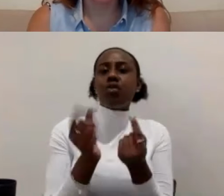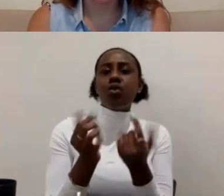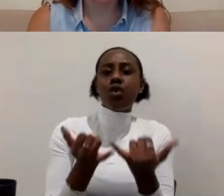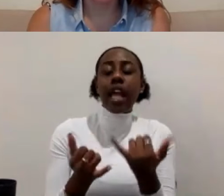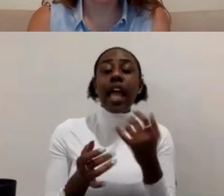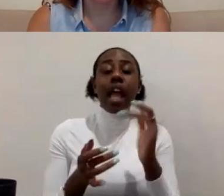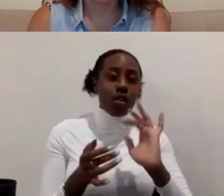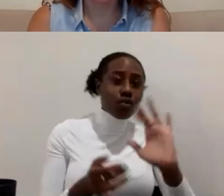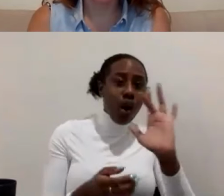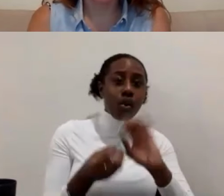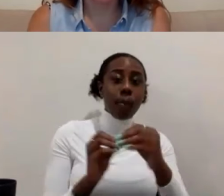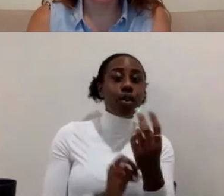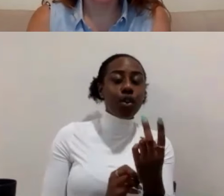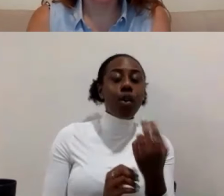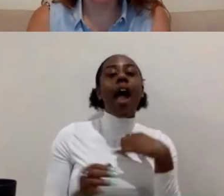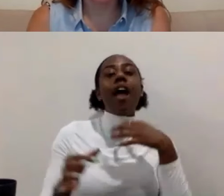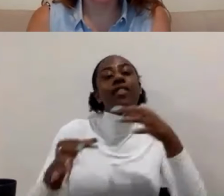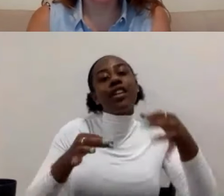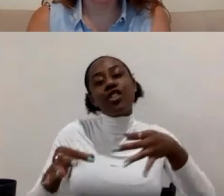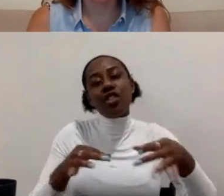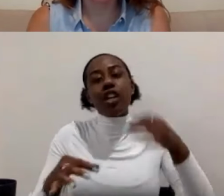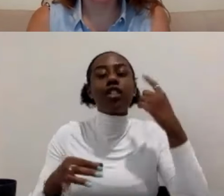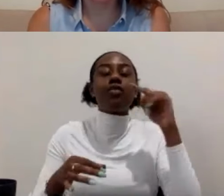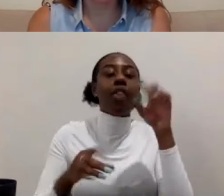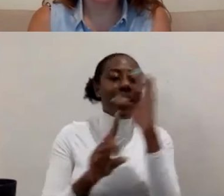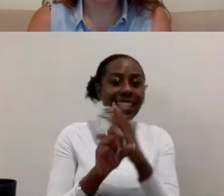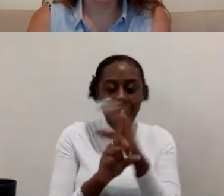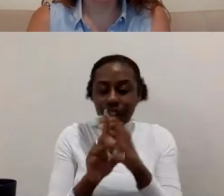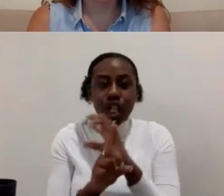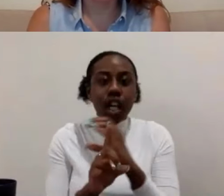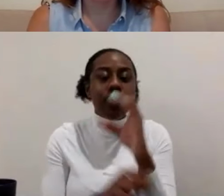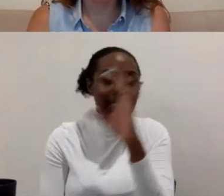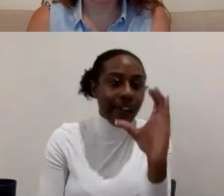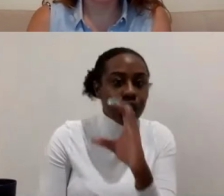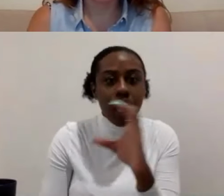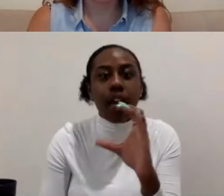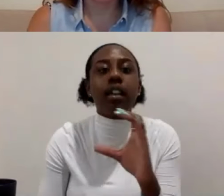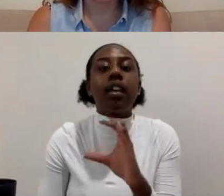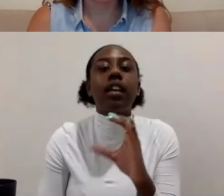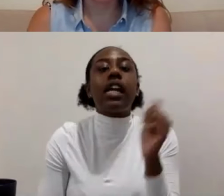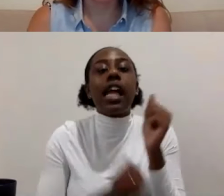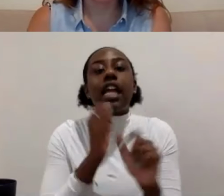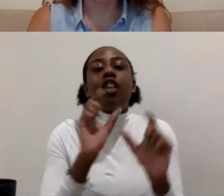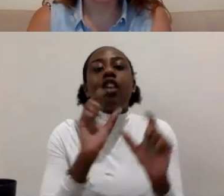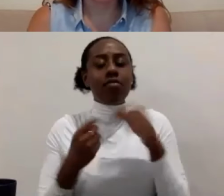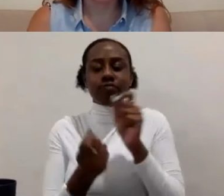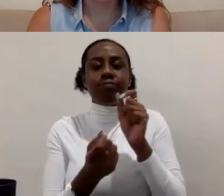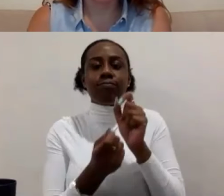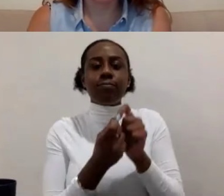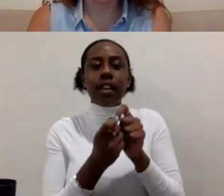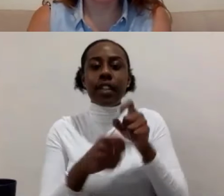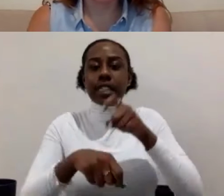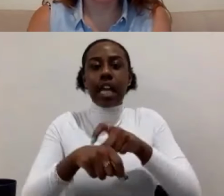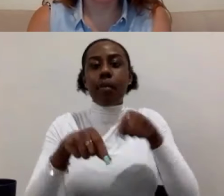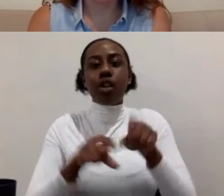two, it's the instructions for the scavenger hunt. Each group has a specific point in history that